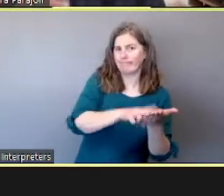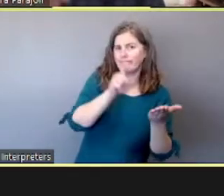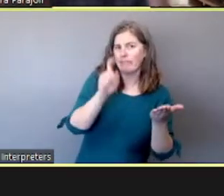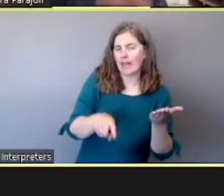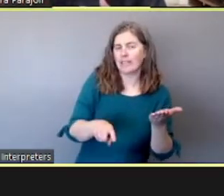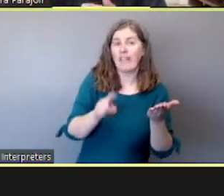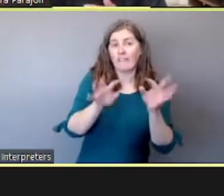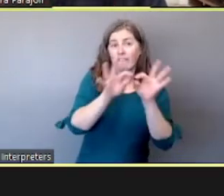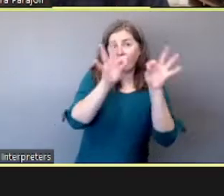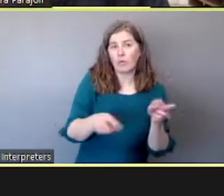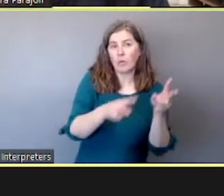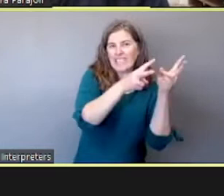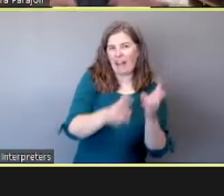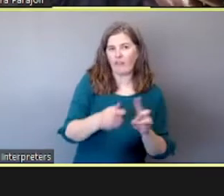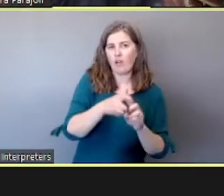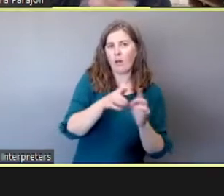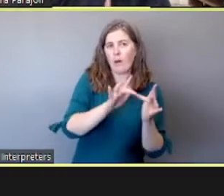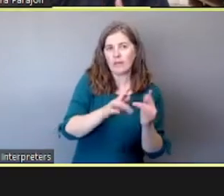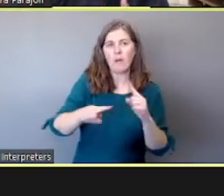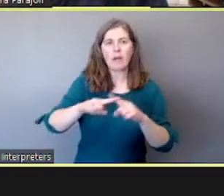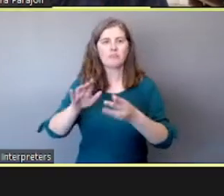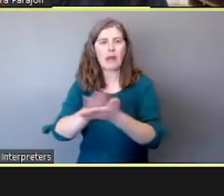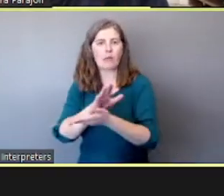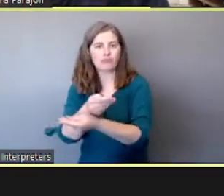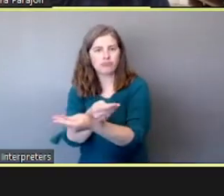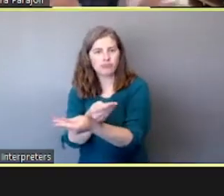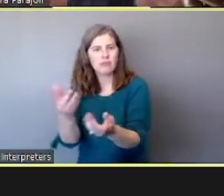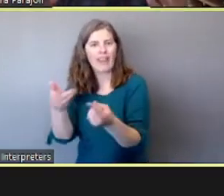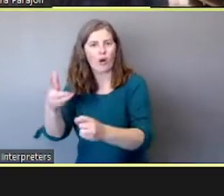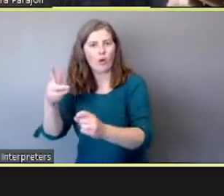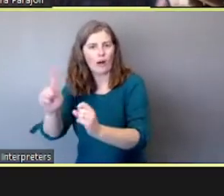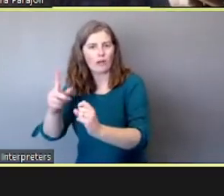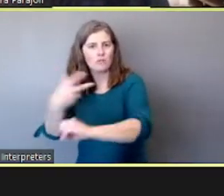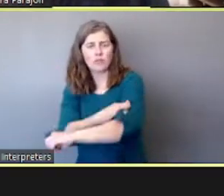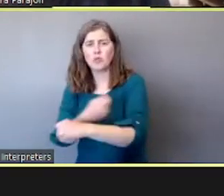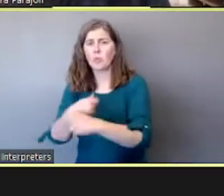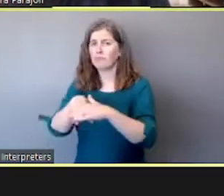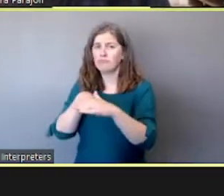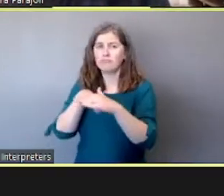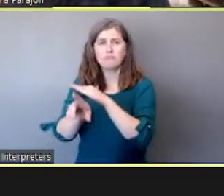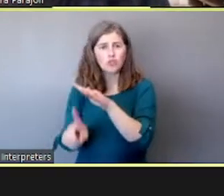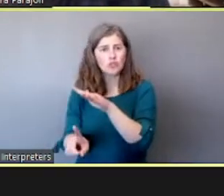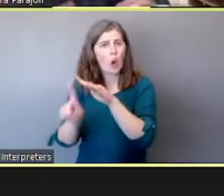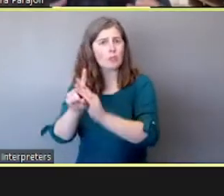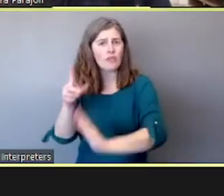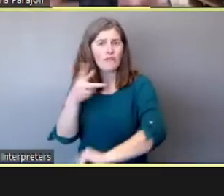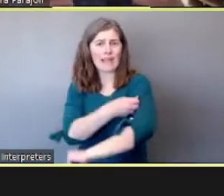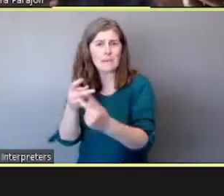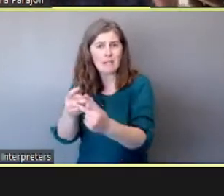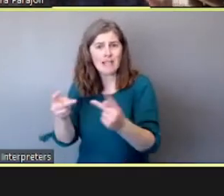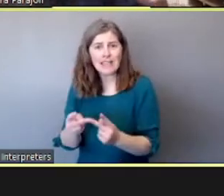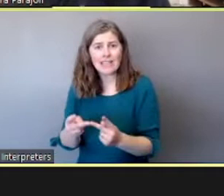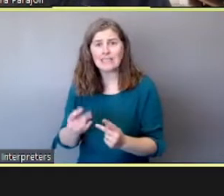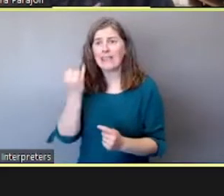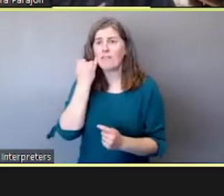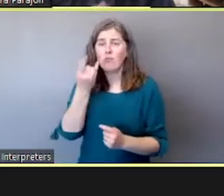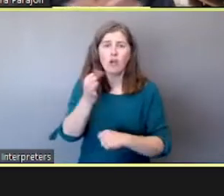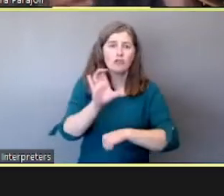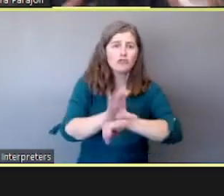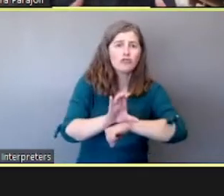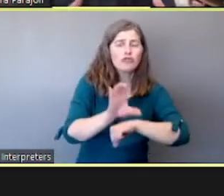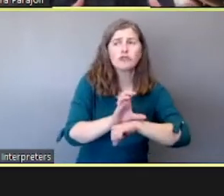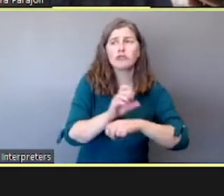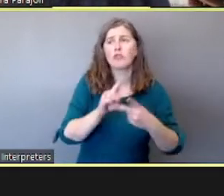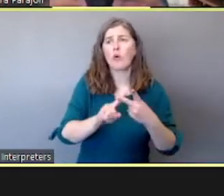we also have them at the vaccine sites. You can walk into vaccine site. And if you're a church or you're